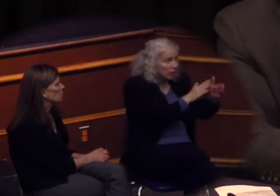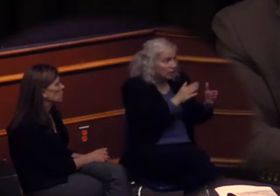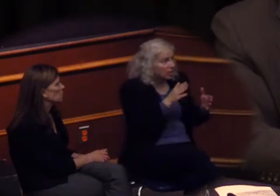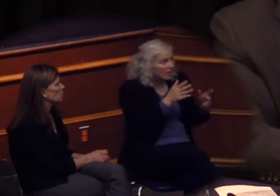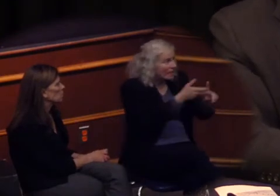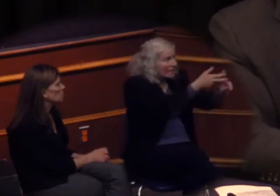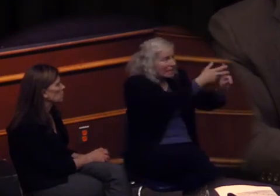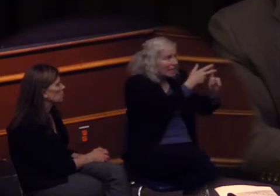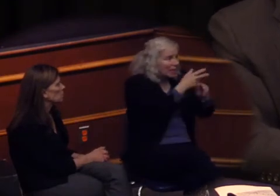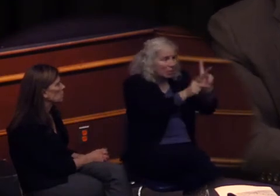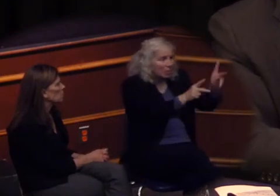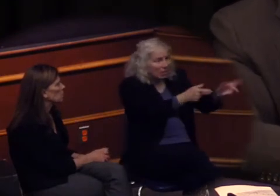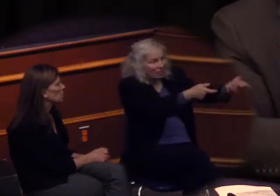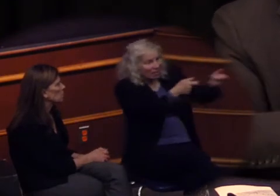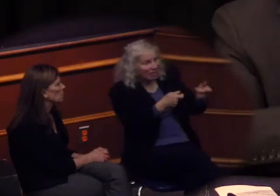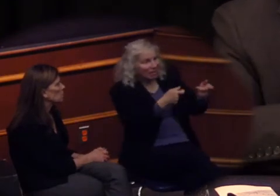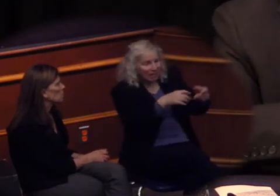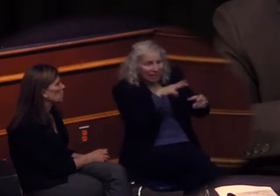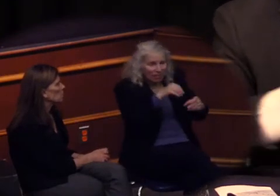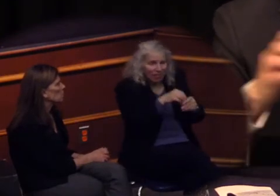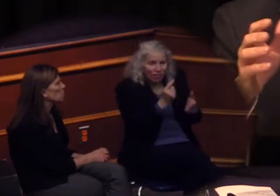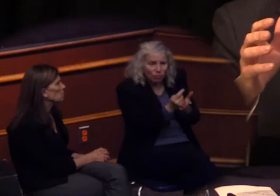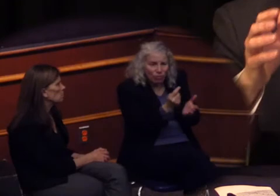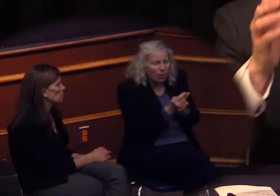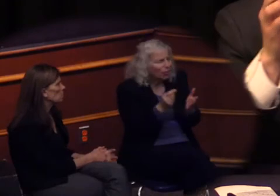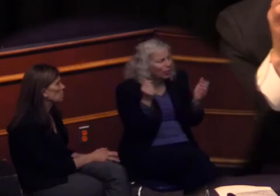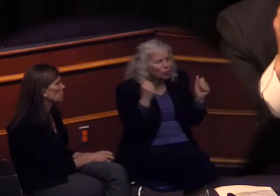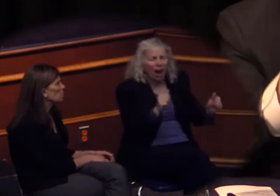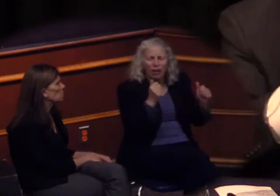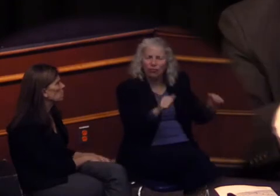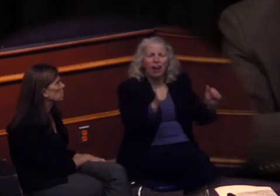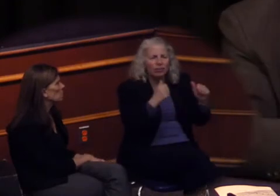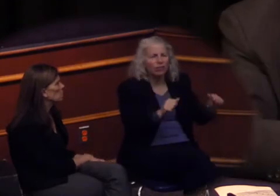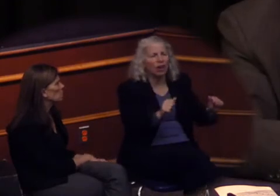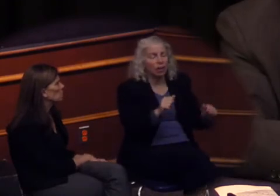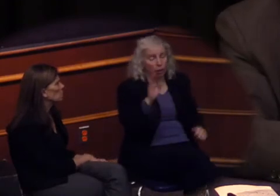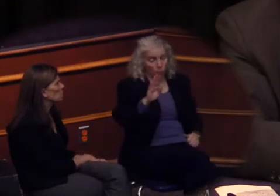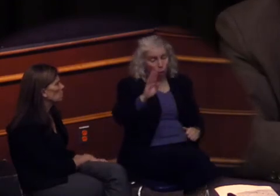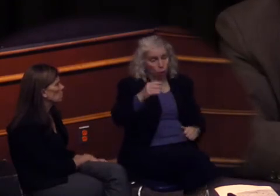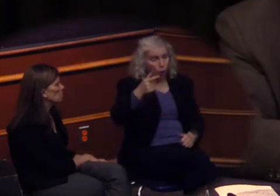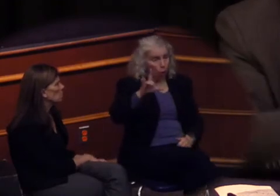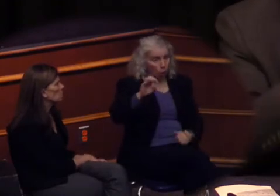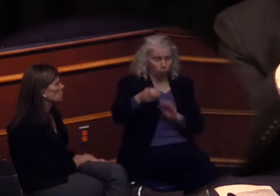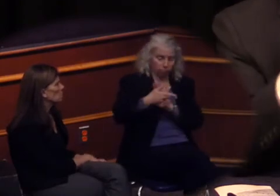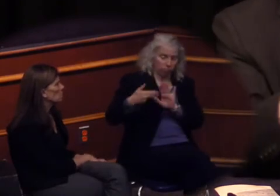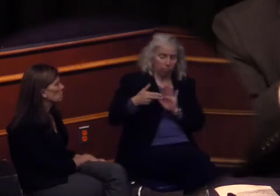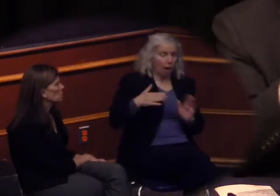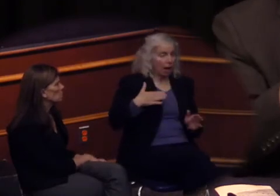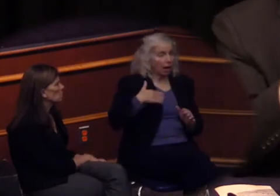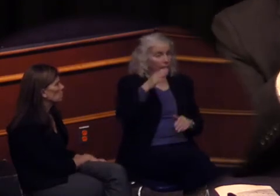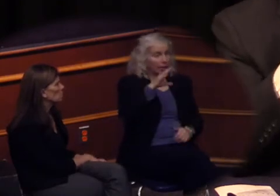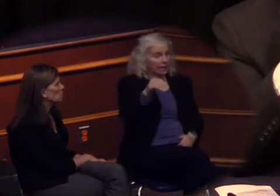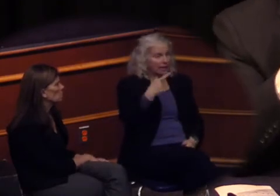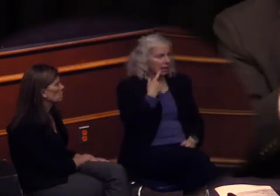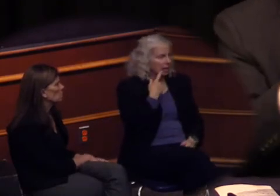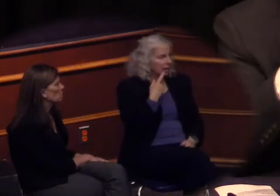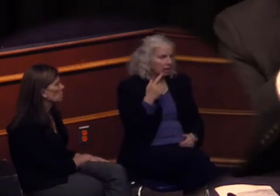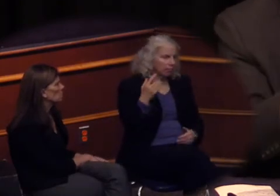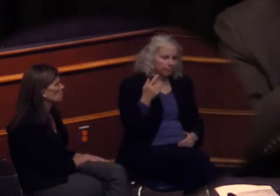members to get them engaged in the treatment they needed. We tried all kinds of different things. The Boston Globe named my company one of 46